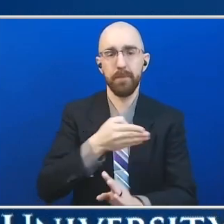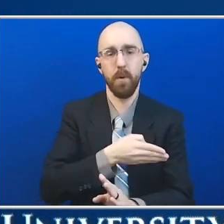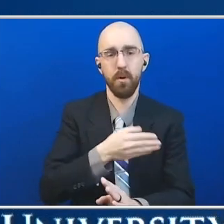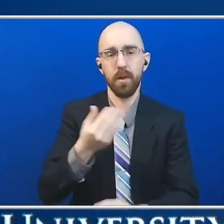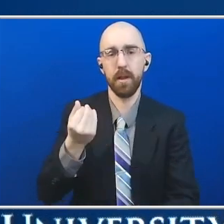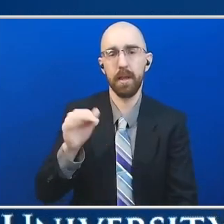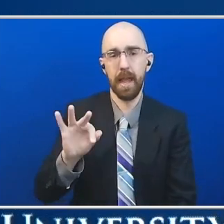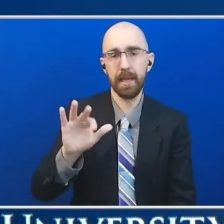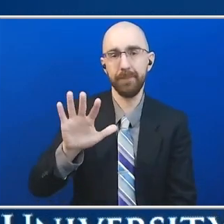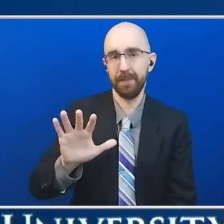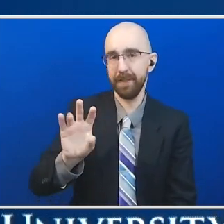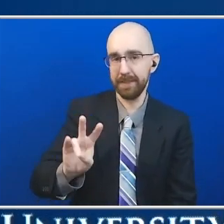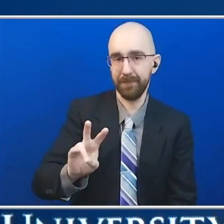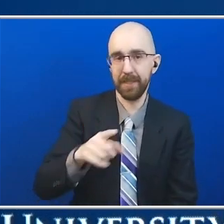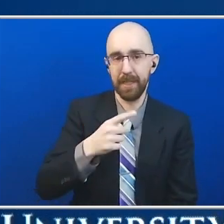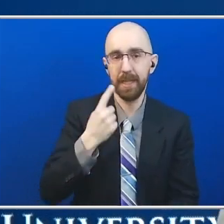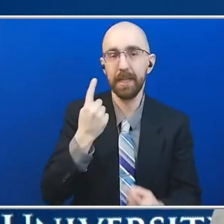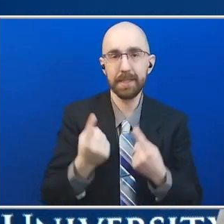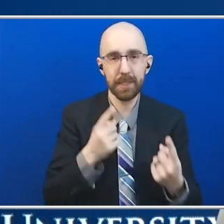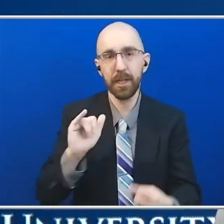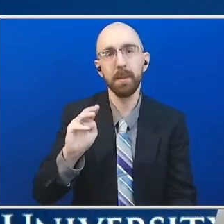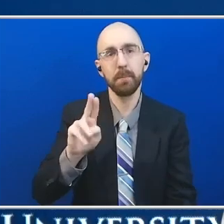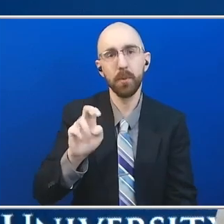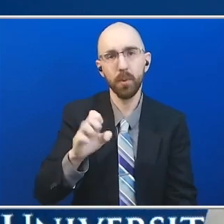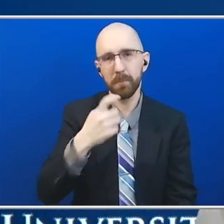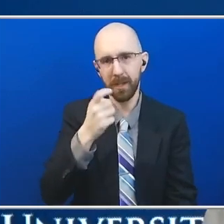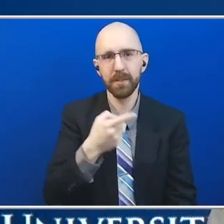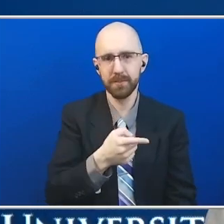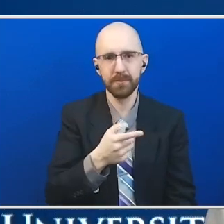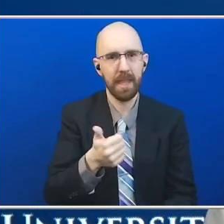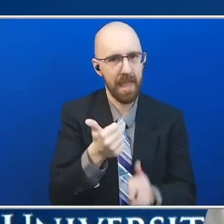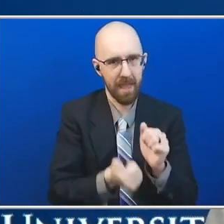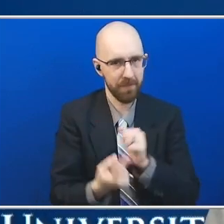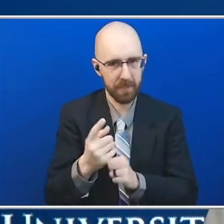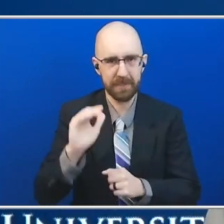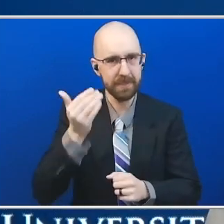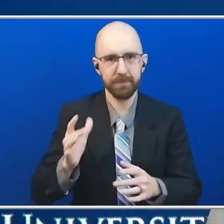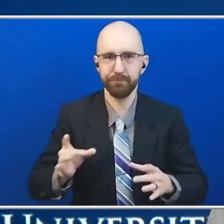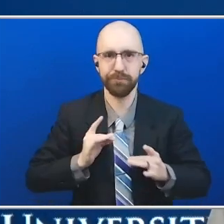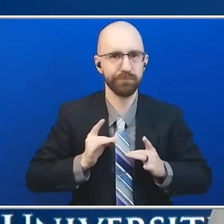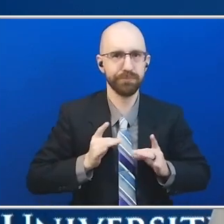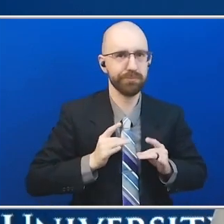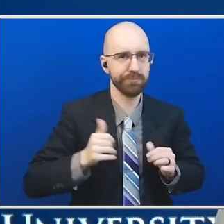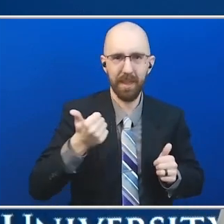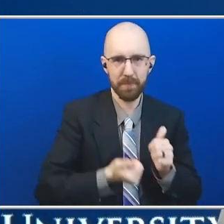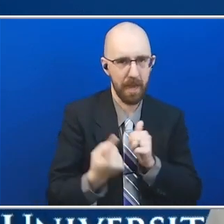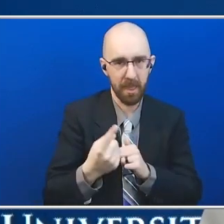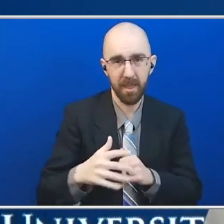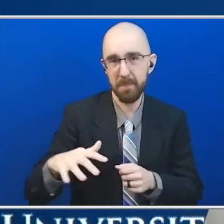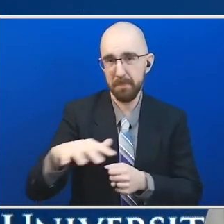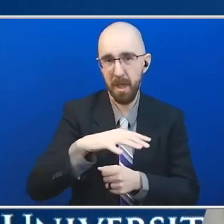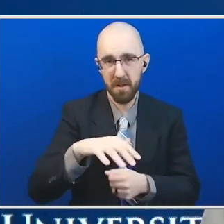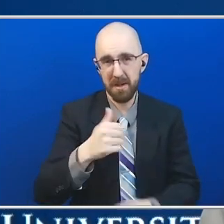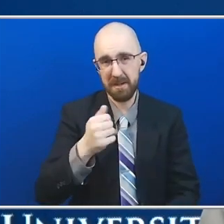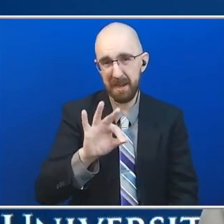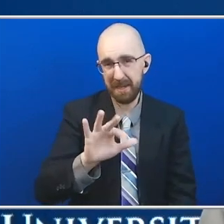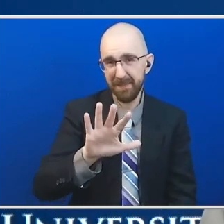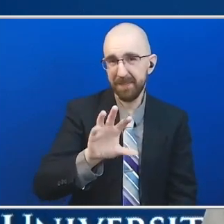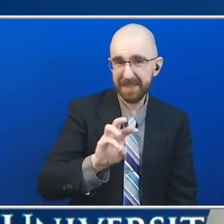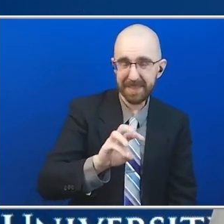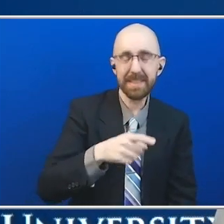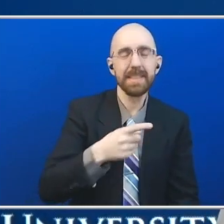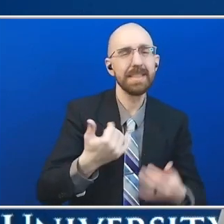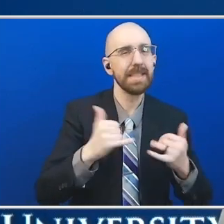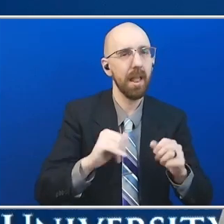are considered immune because everybody seemed to get it. It was around that time, 1956, they were still using